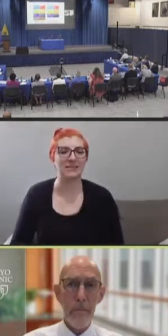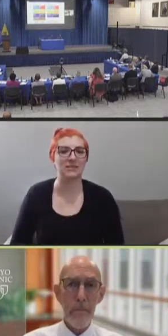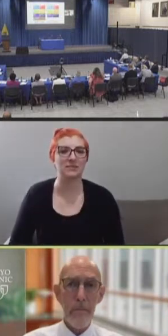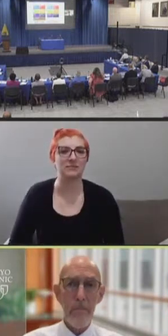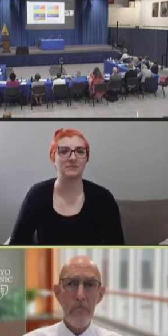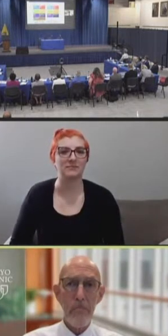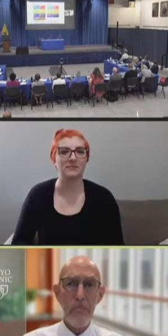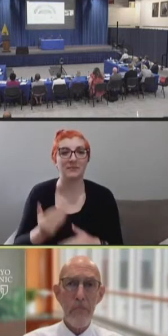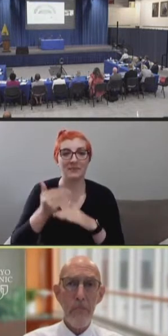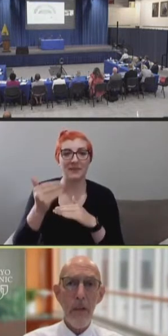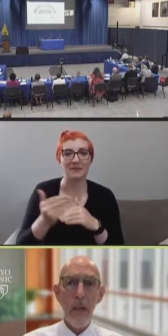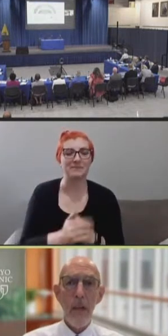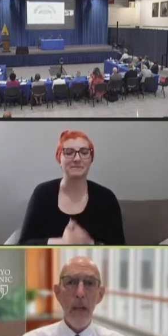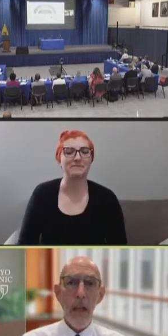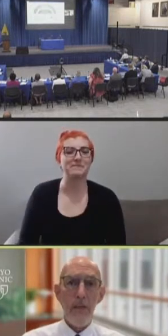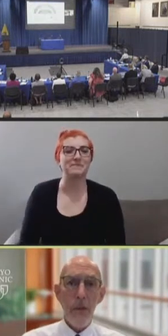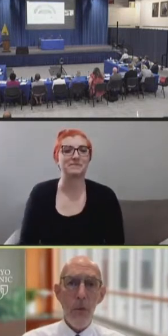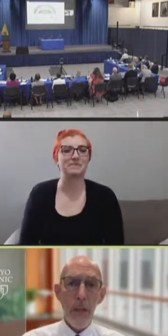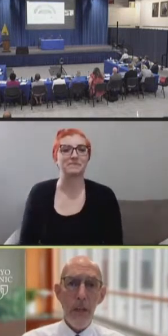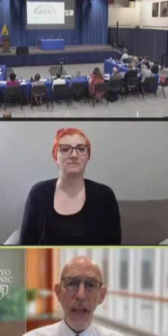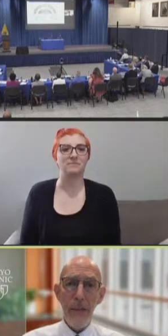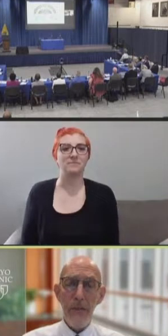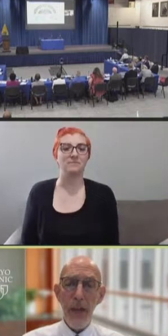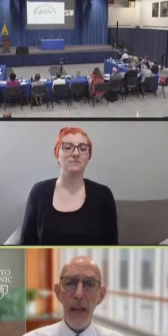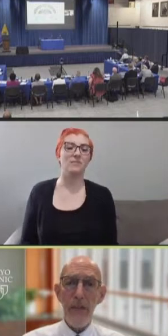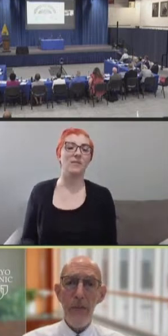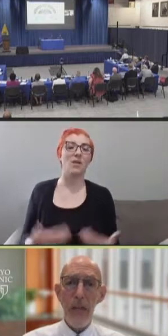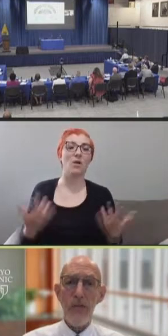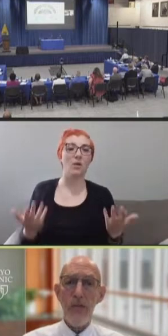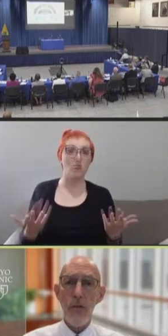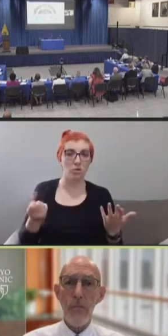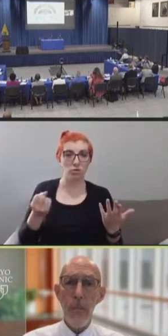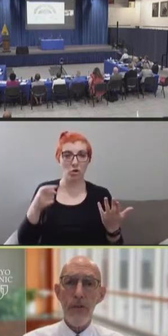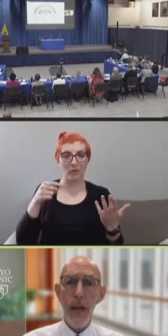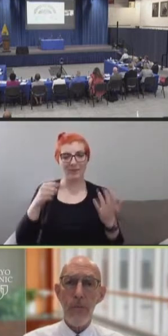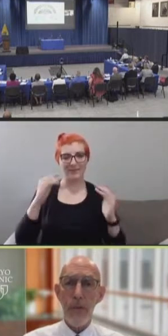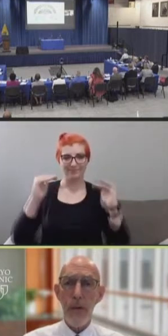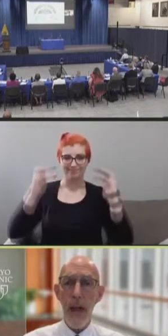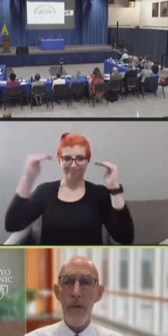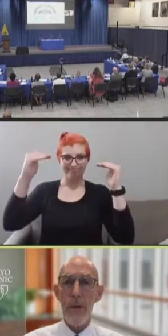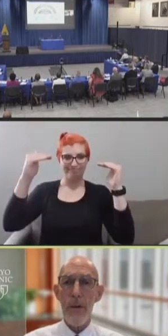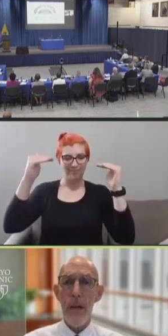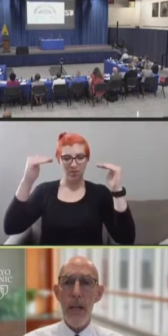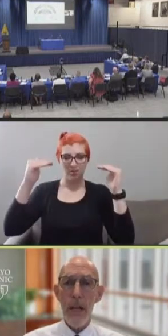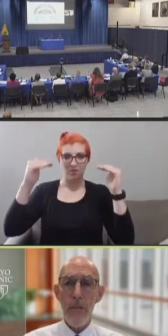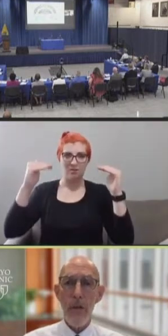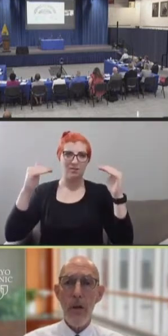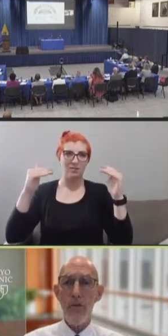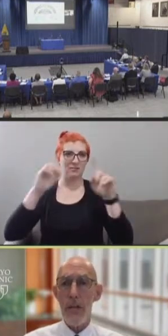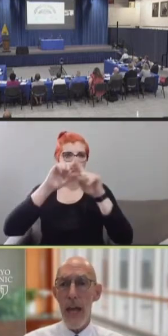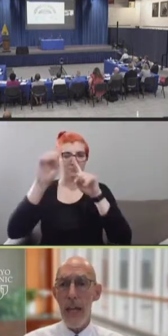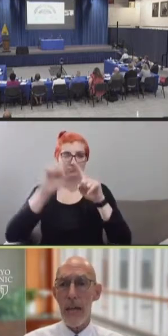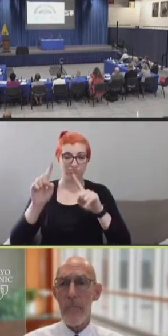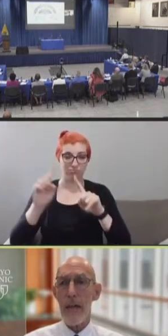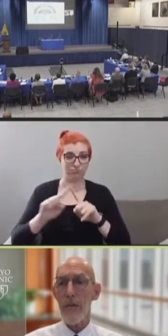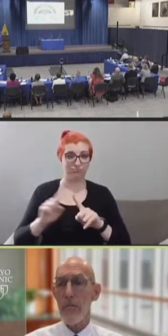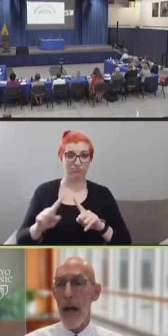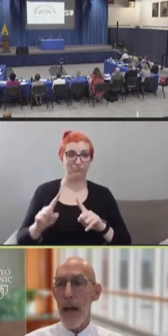slide. And so we take these high-dimensional, multi-parameter